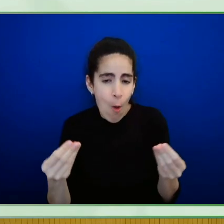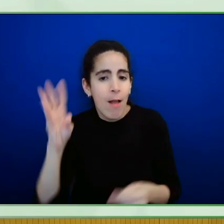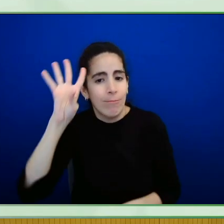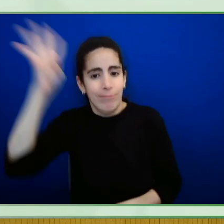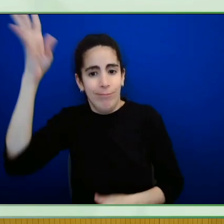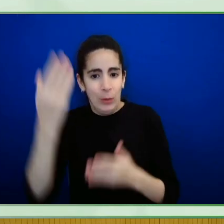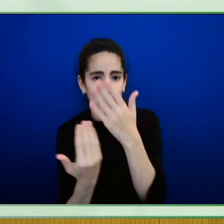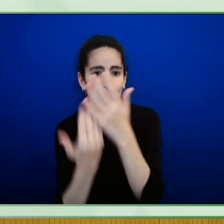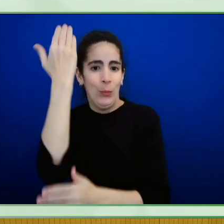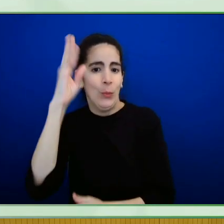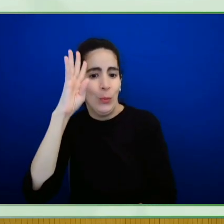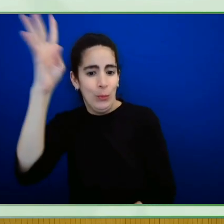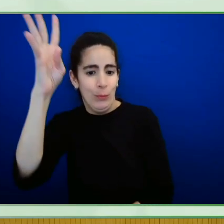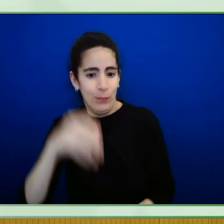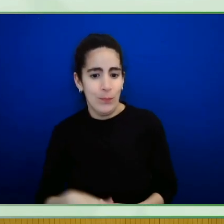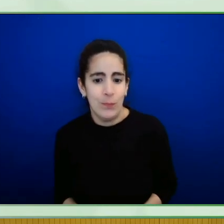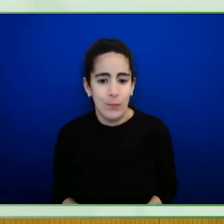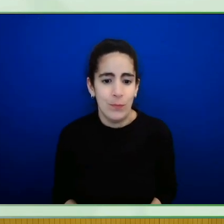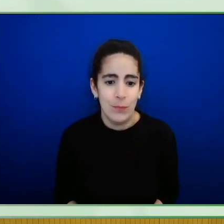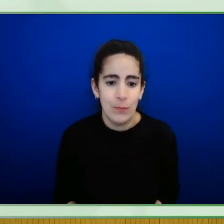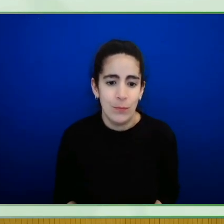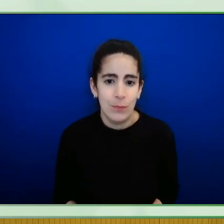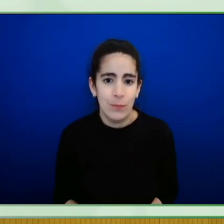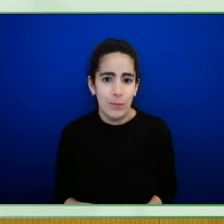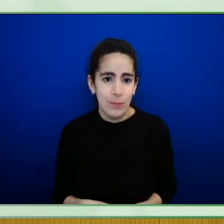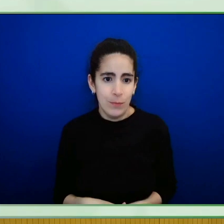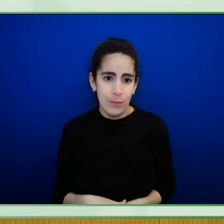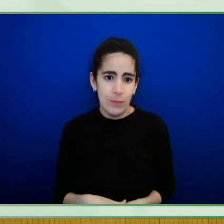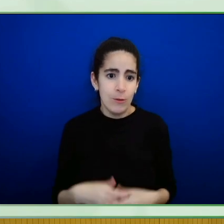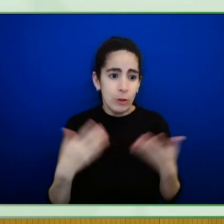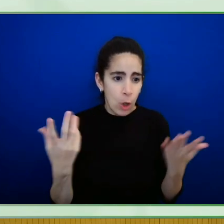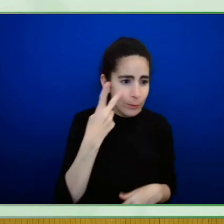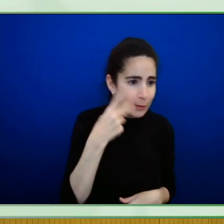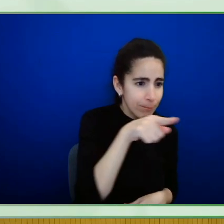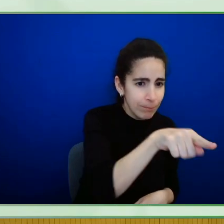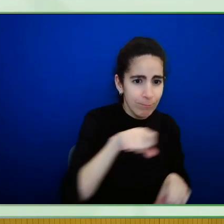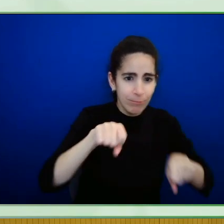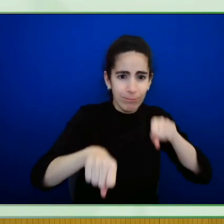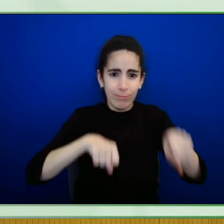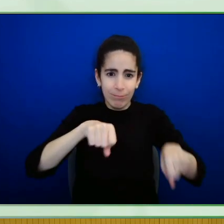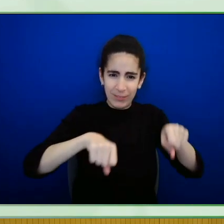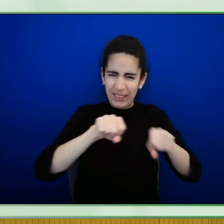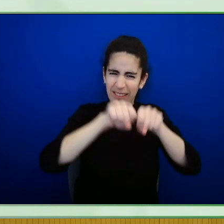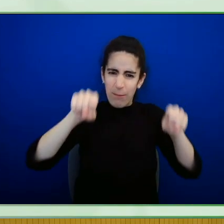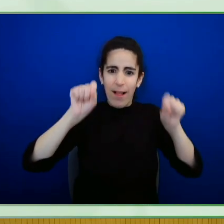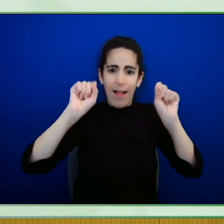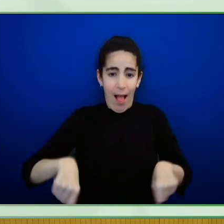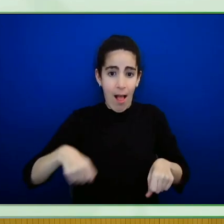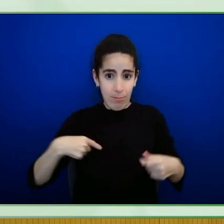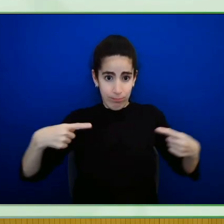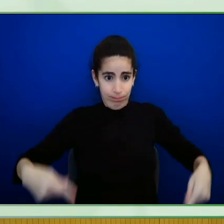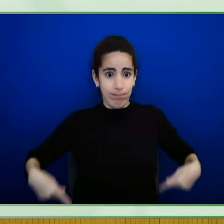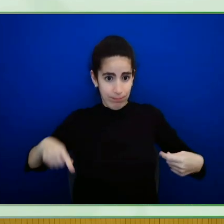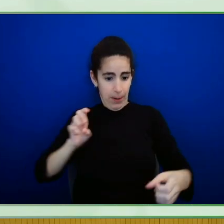Handbag hook systems that can attach to your wheelchair in just 3 seconds and are available to click